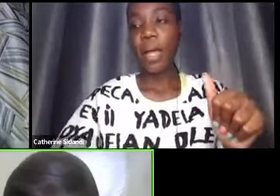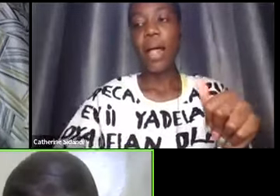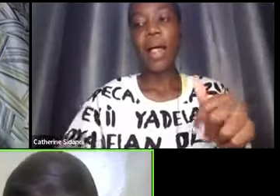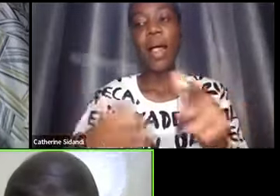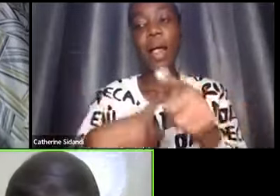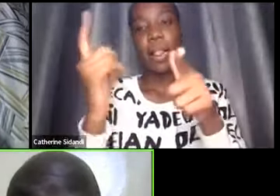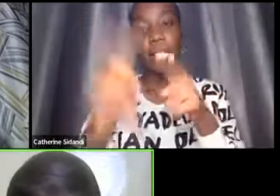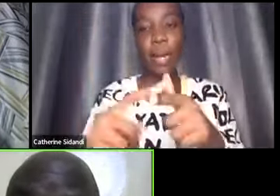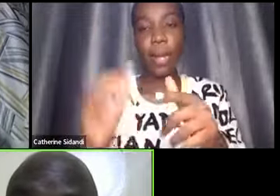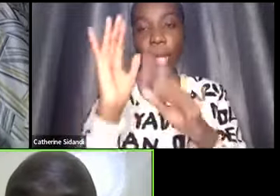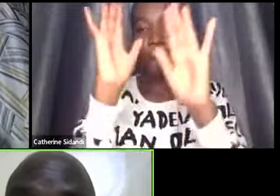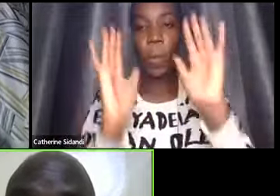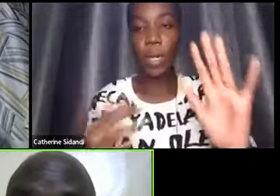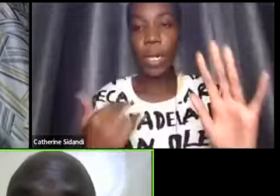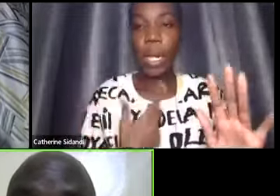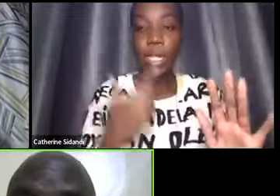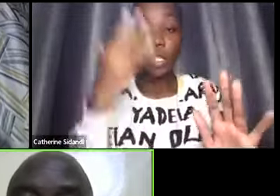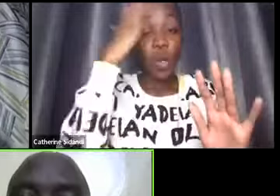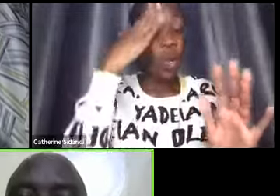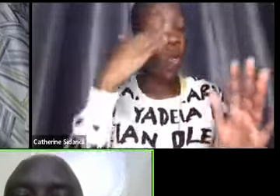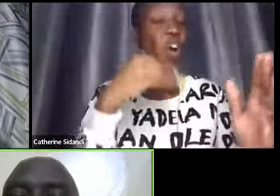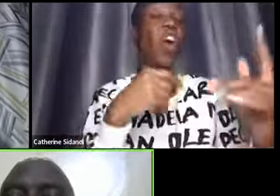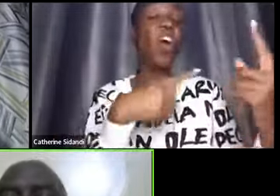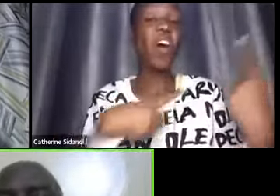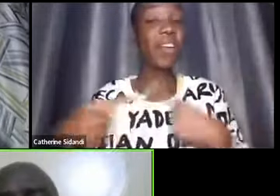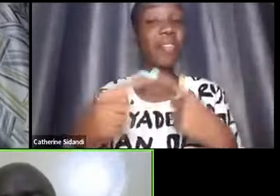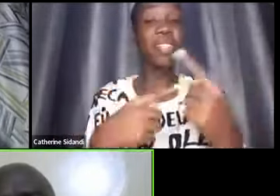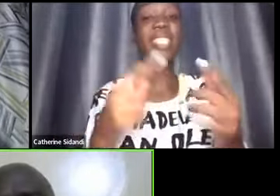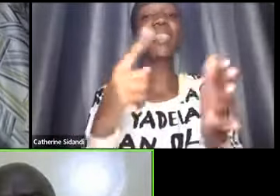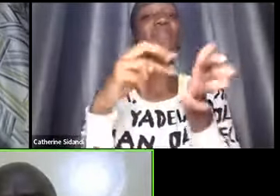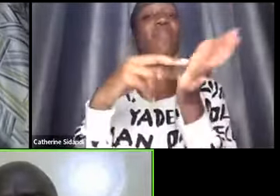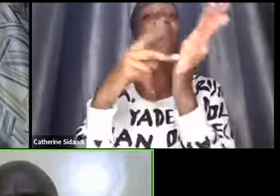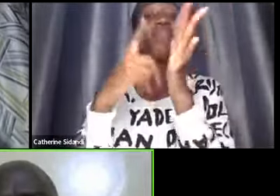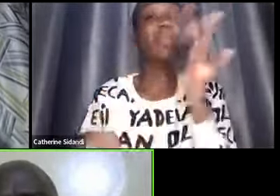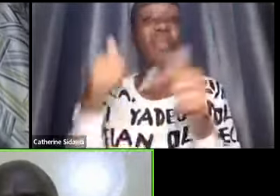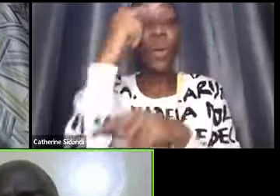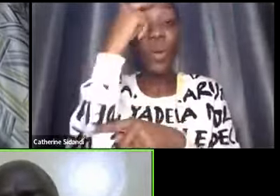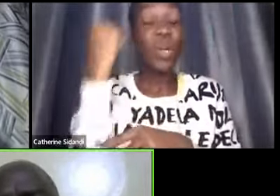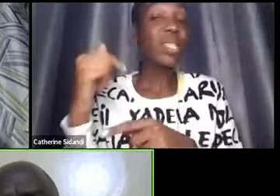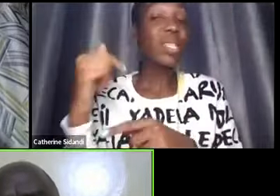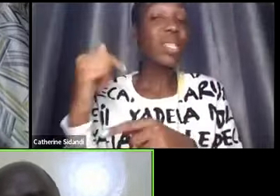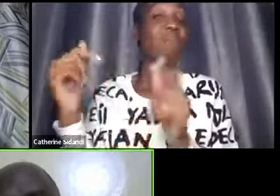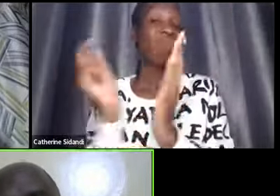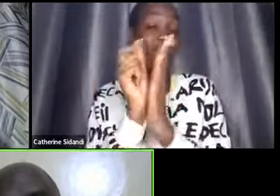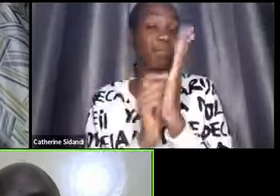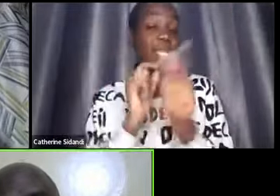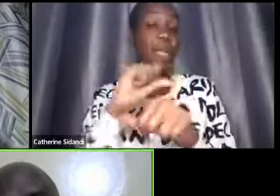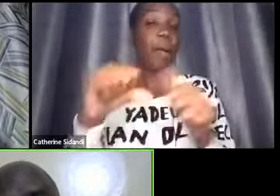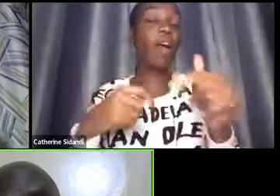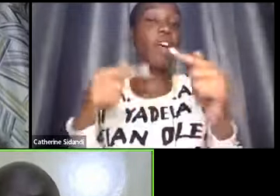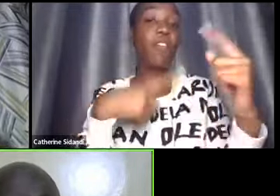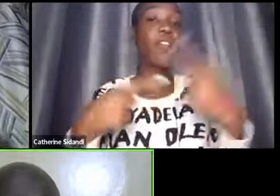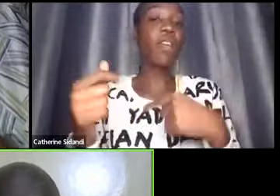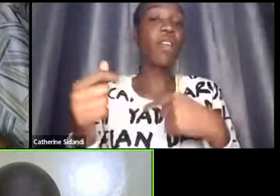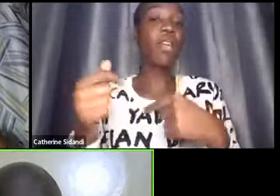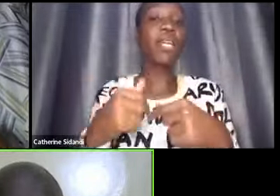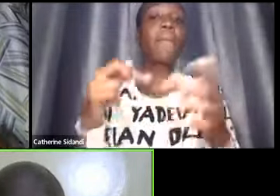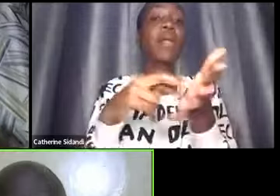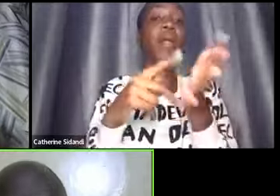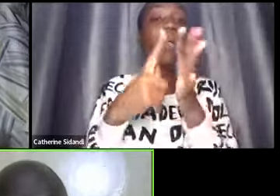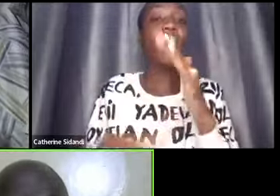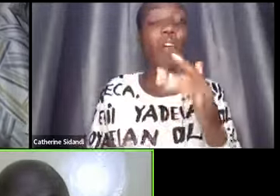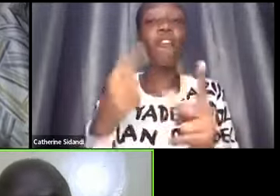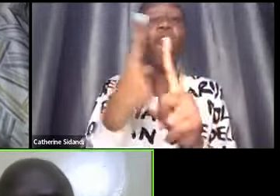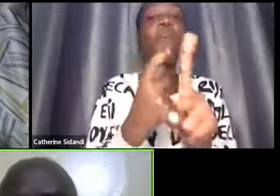conflict is when we talk about the workplace, because the definition of conflict depends on from one environment to another.